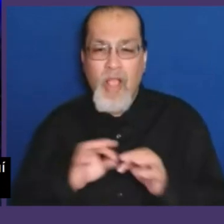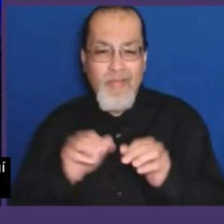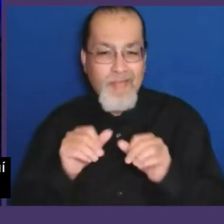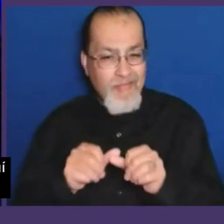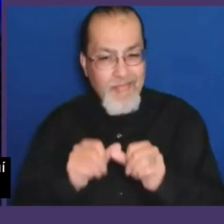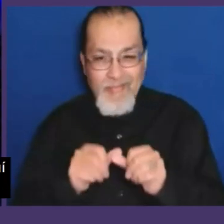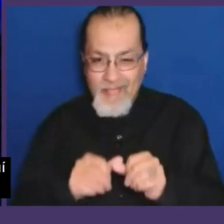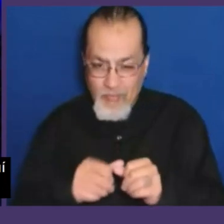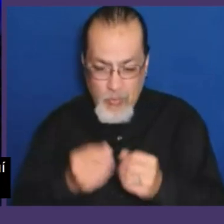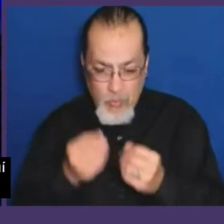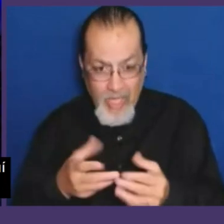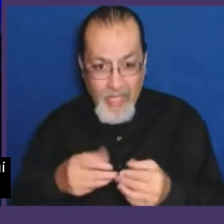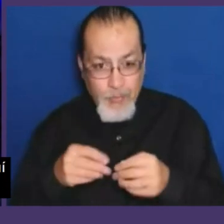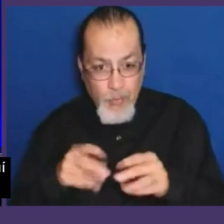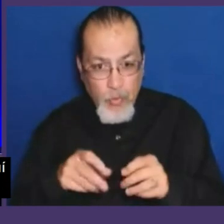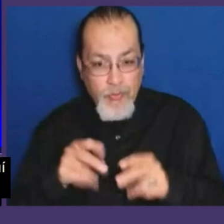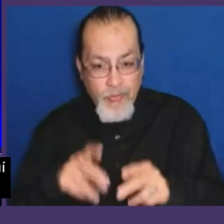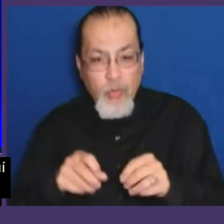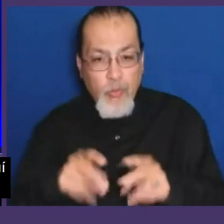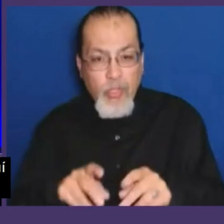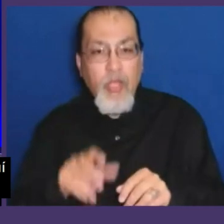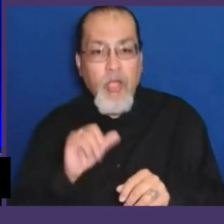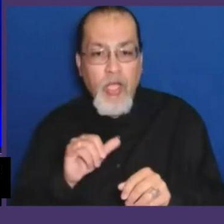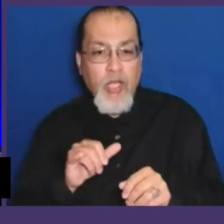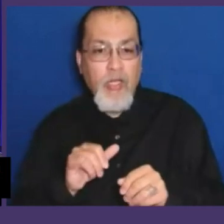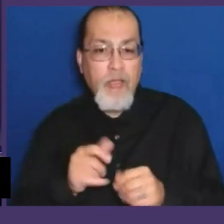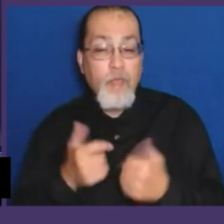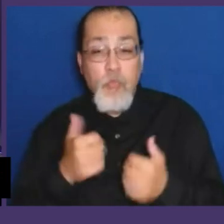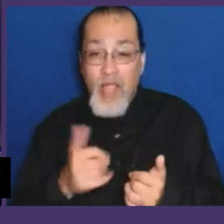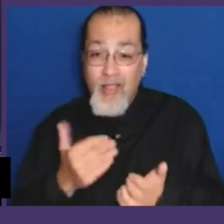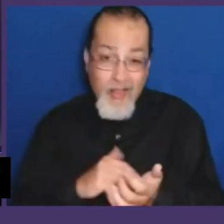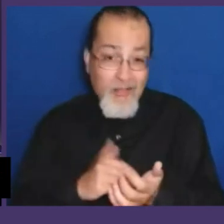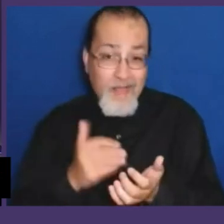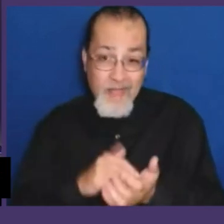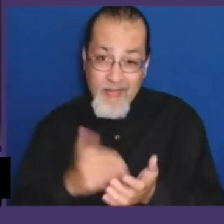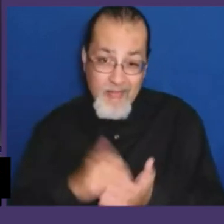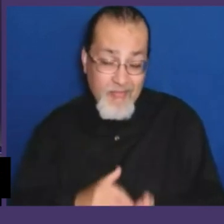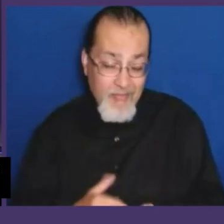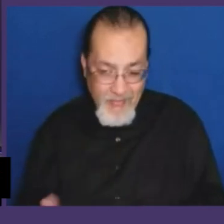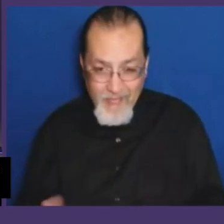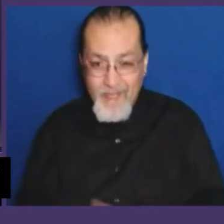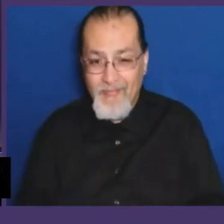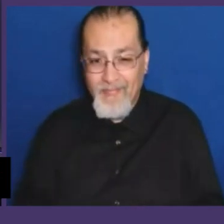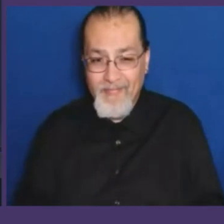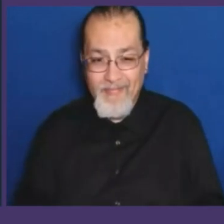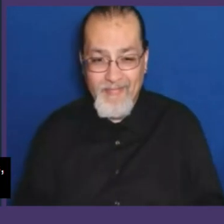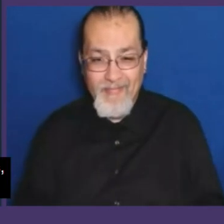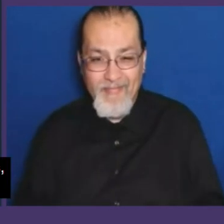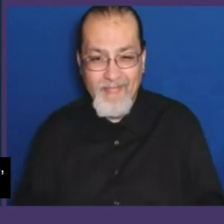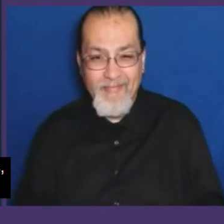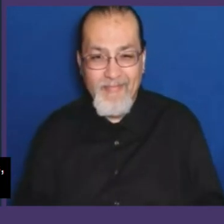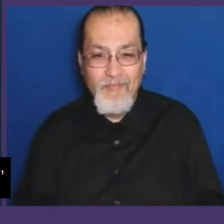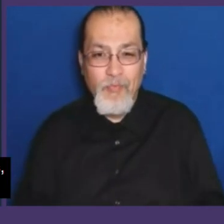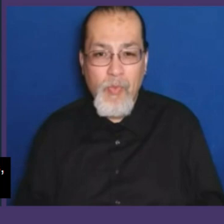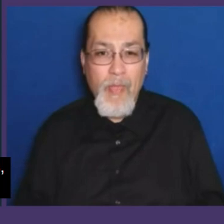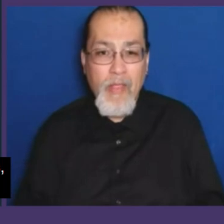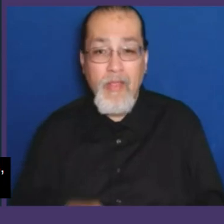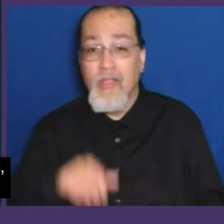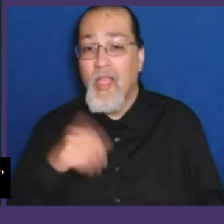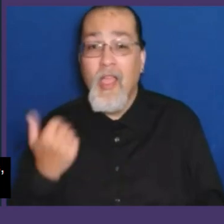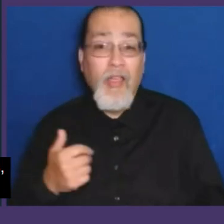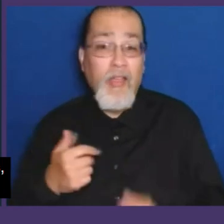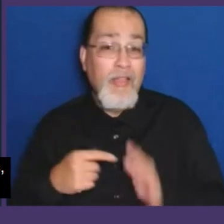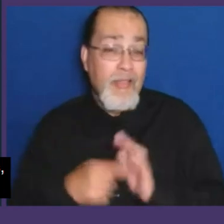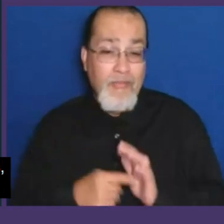it. Here's one technique also. You could, it turns out that actually LLMs, like they know when they've screwed up. So